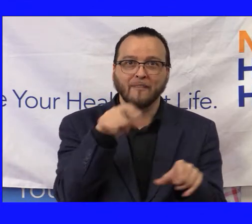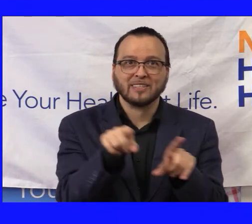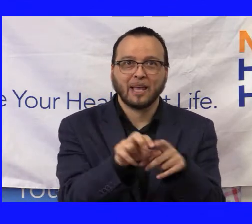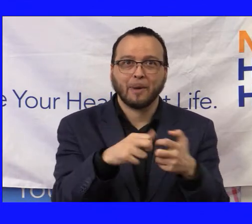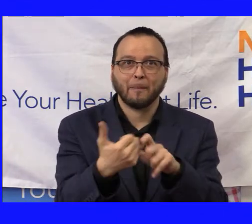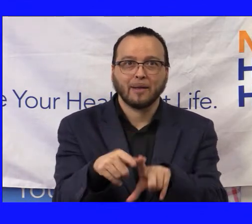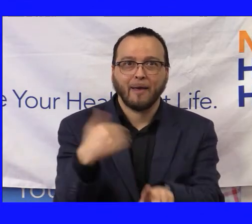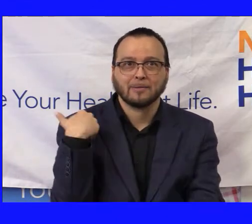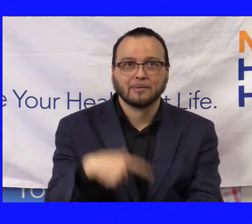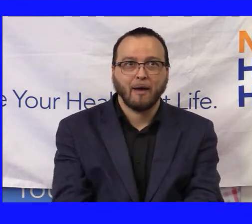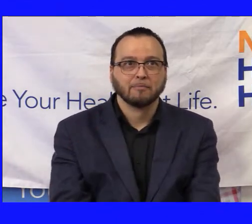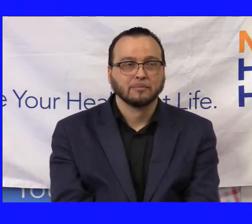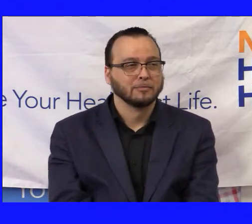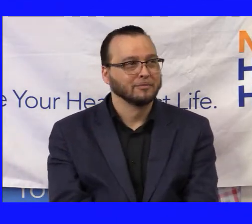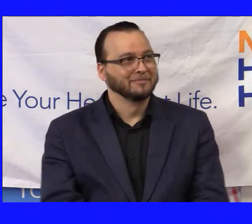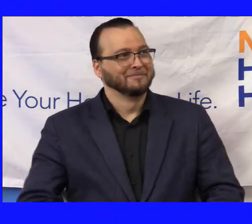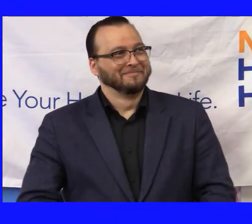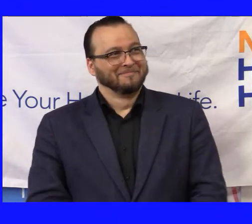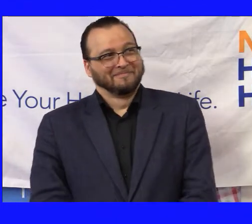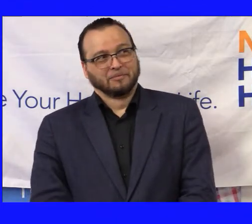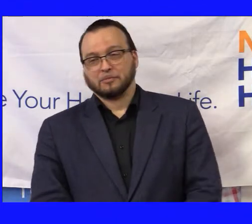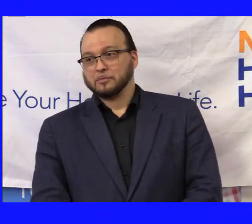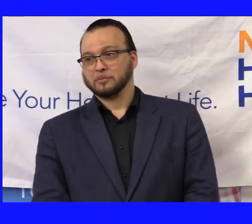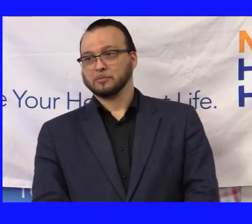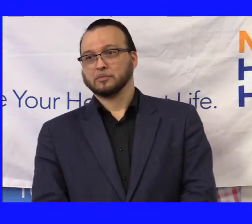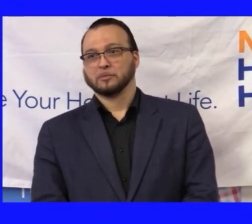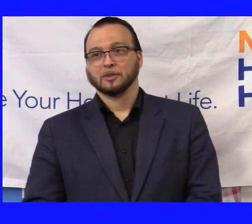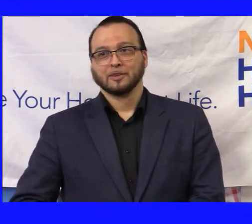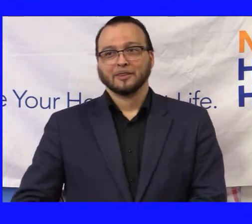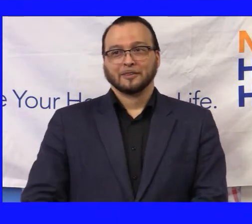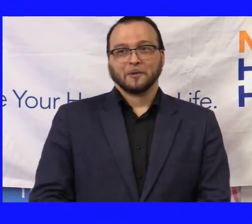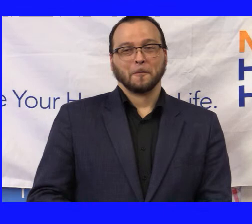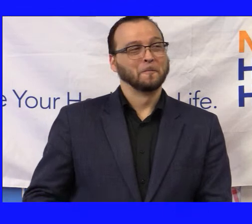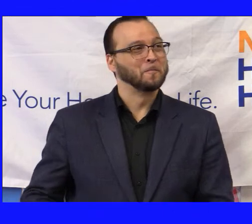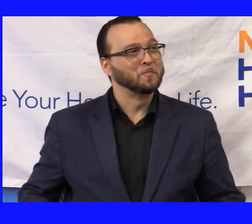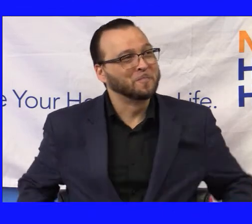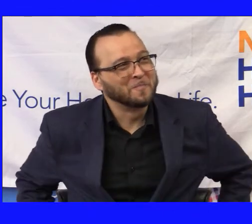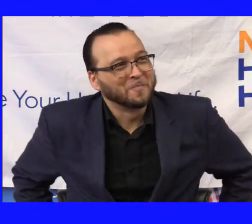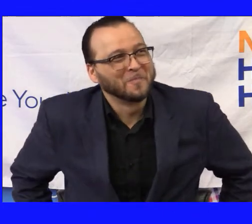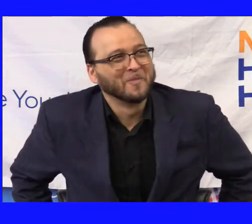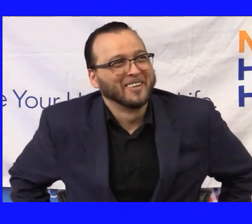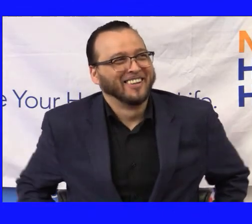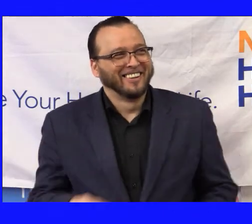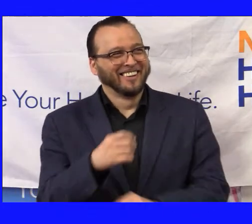She wanted to stop the other meeting because she wanted to go to the bathroom. So.